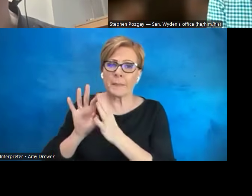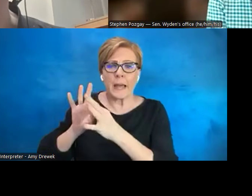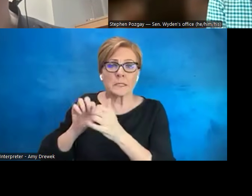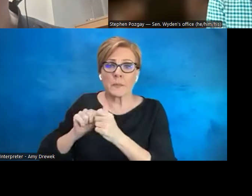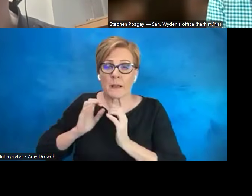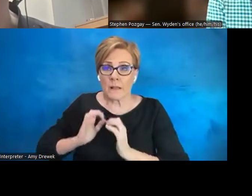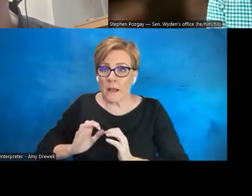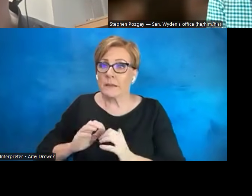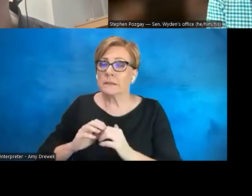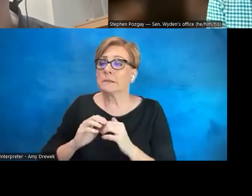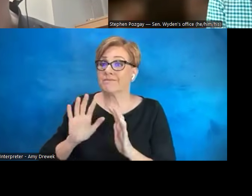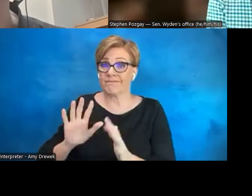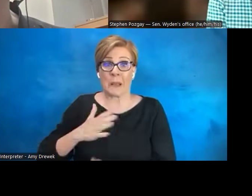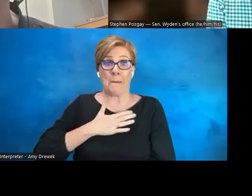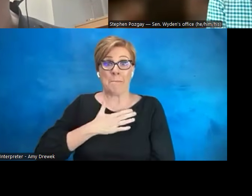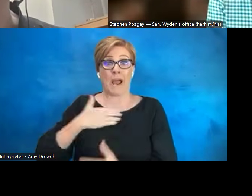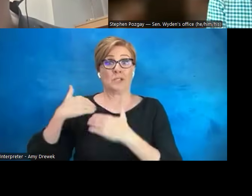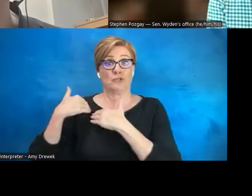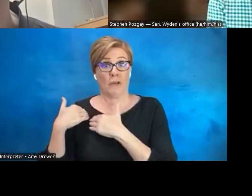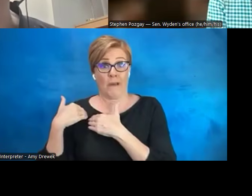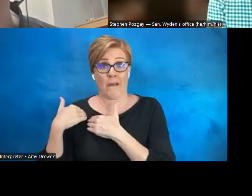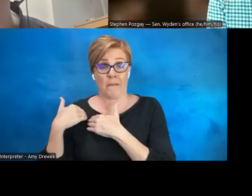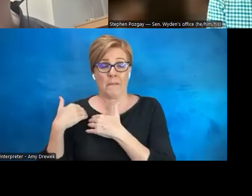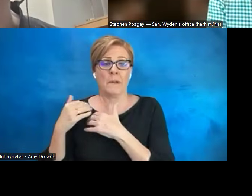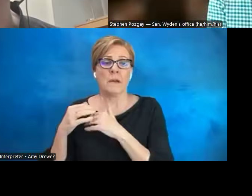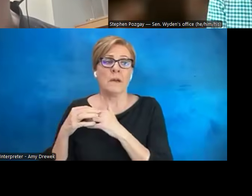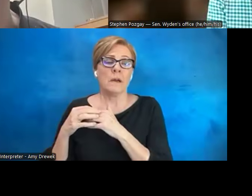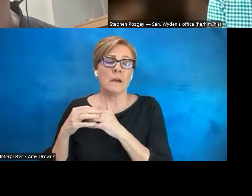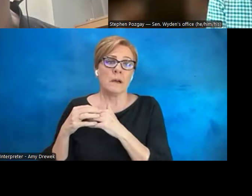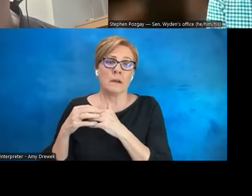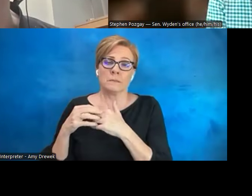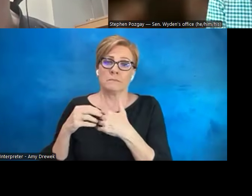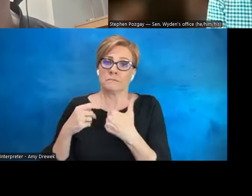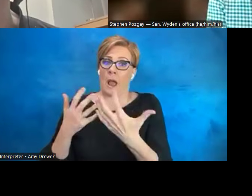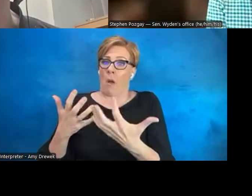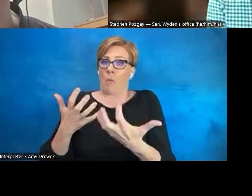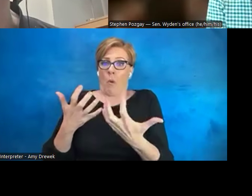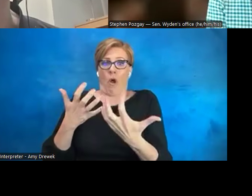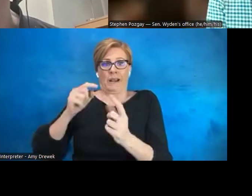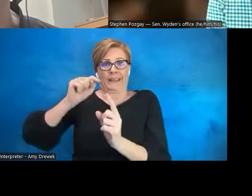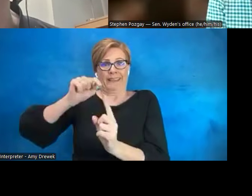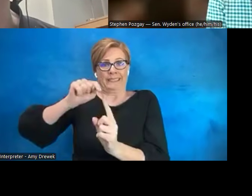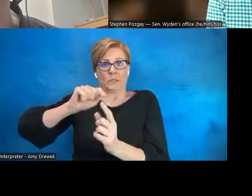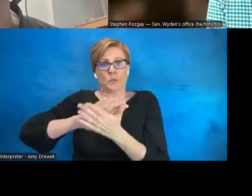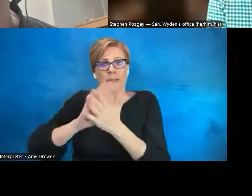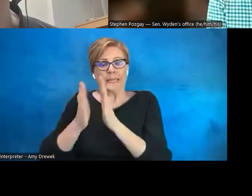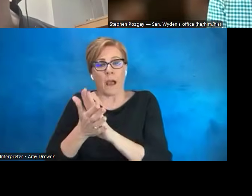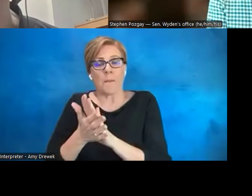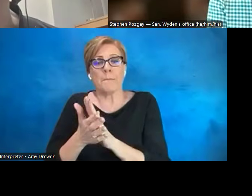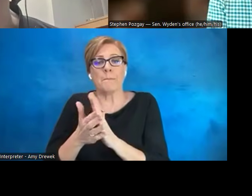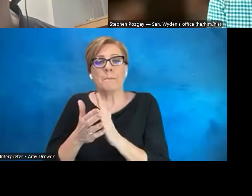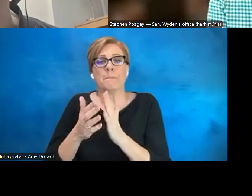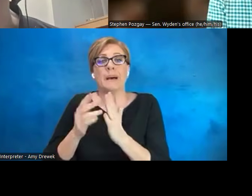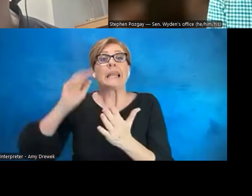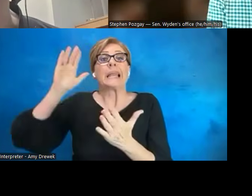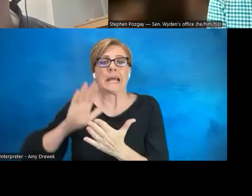is to try and make this as least painful as I can for you. And that doesn't mean that I have